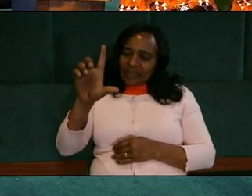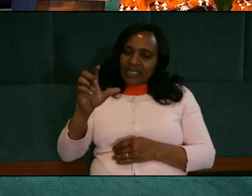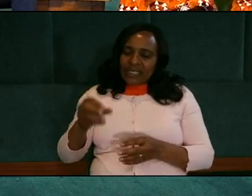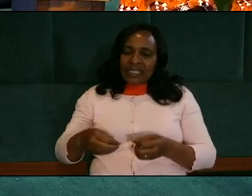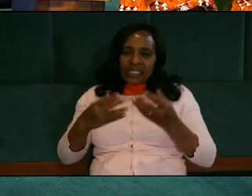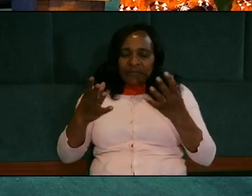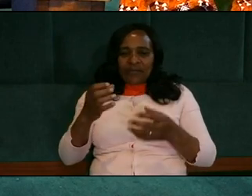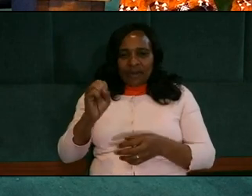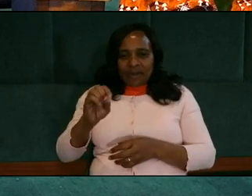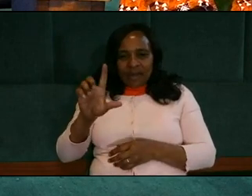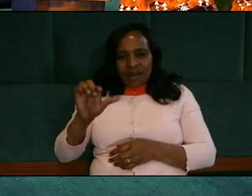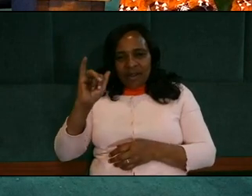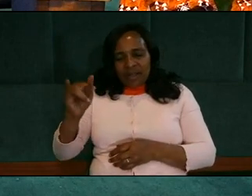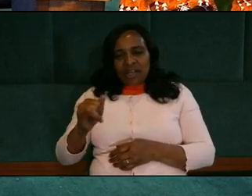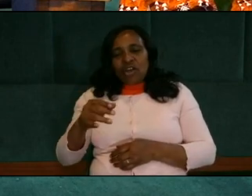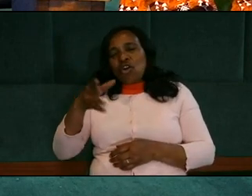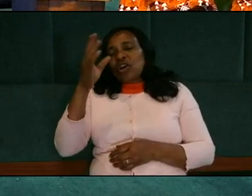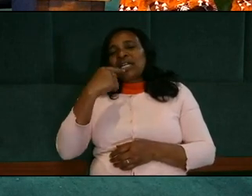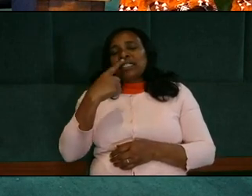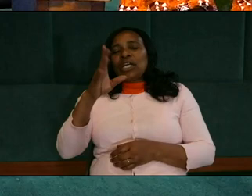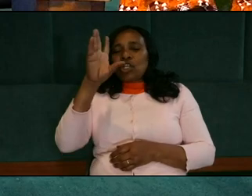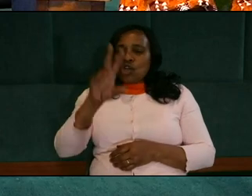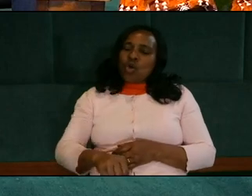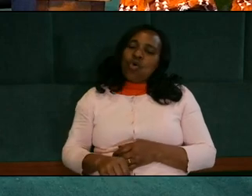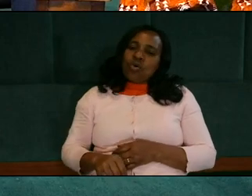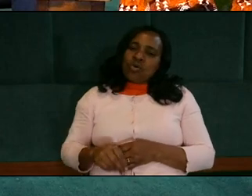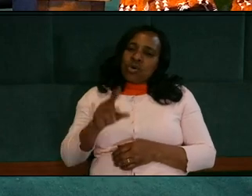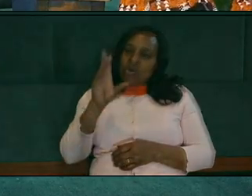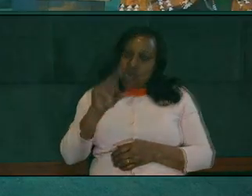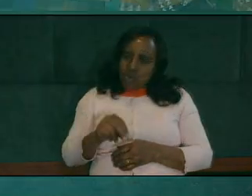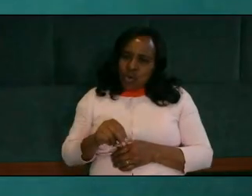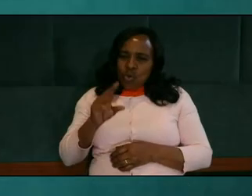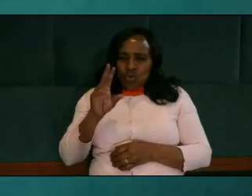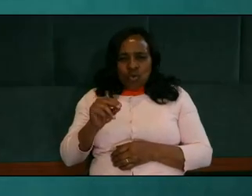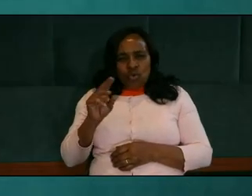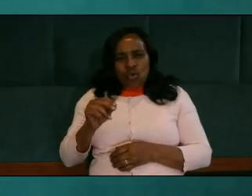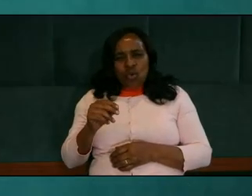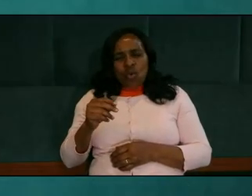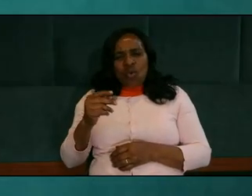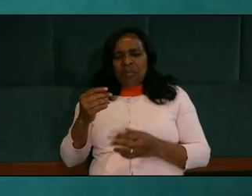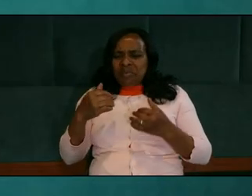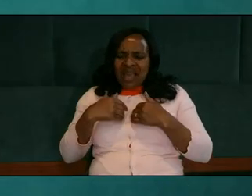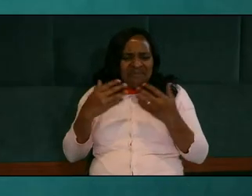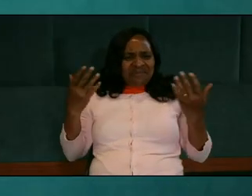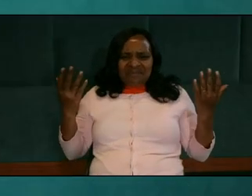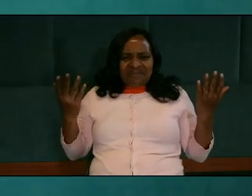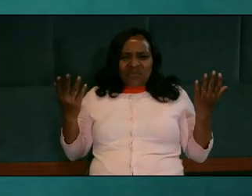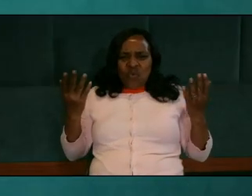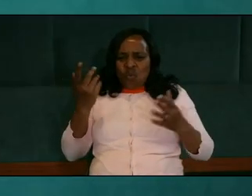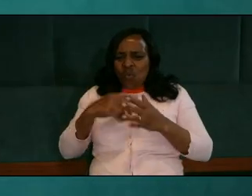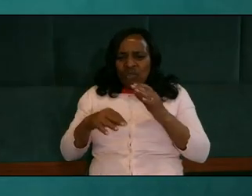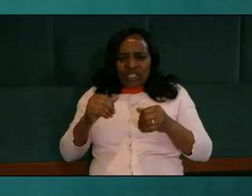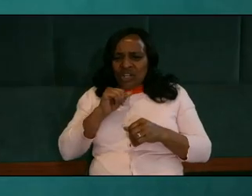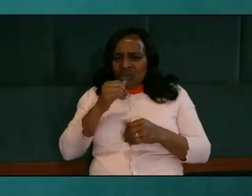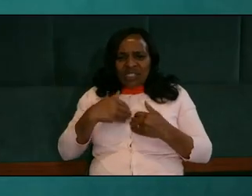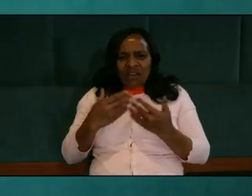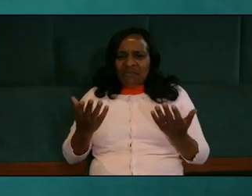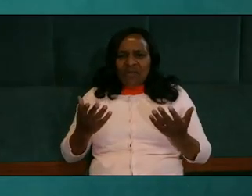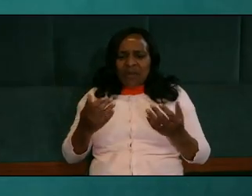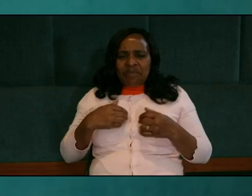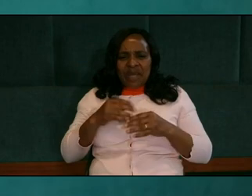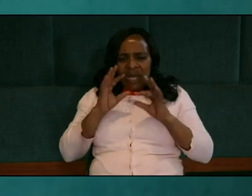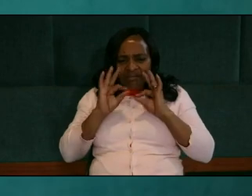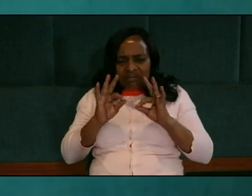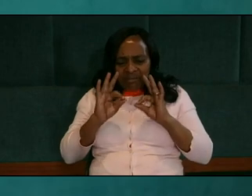no, God has said no. And he's like, what don't I have? You know, as he's like, what don't I have? I look dashing,